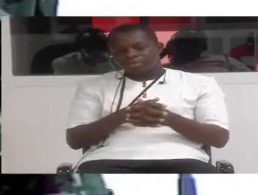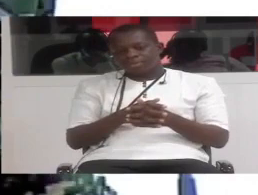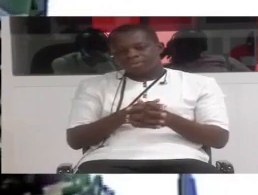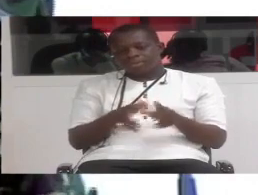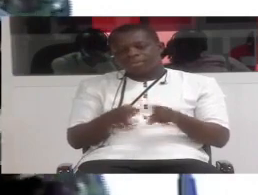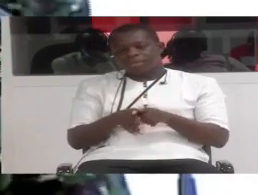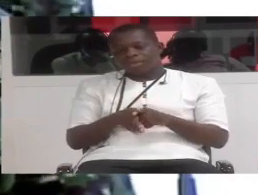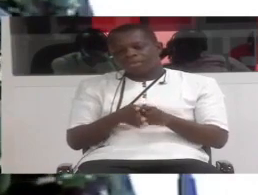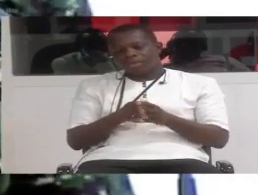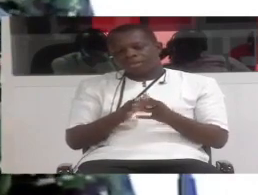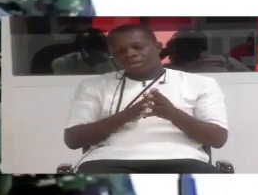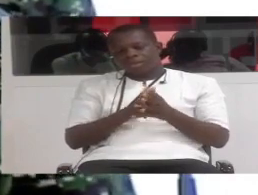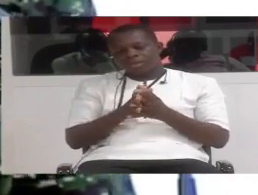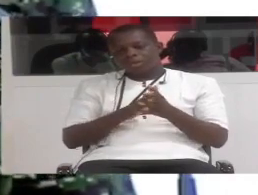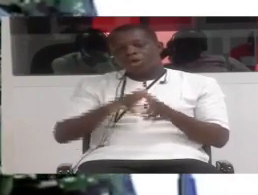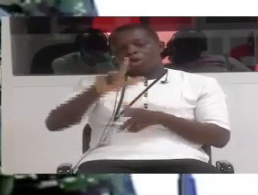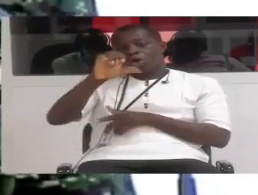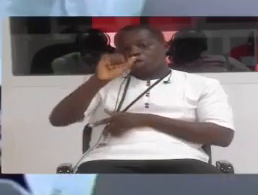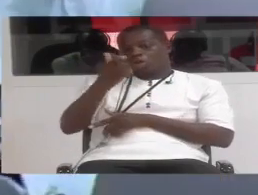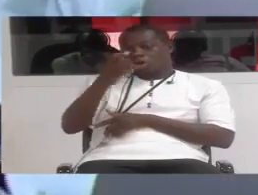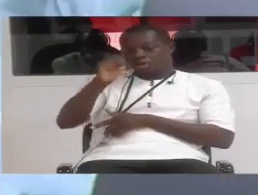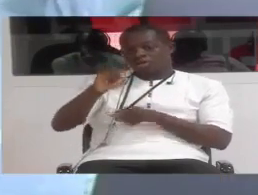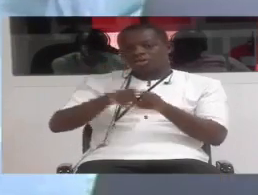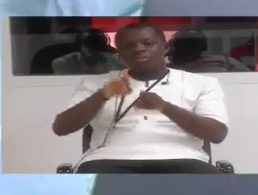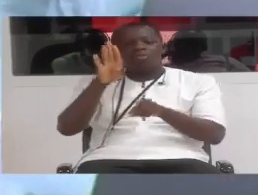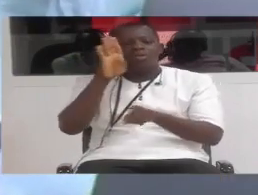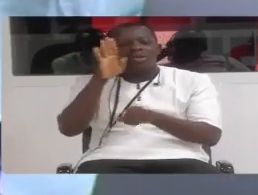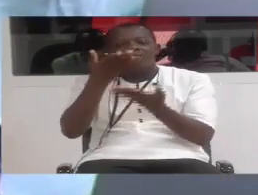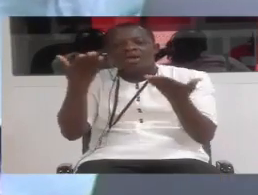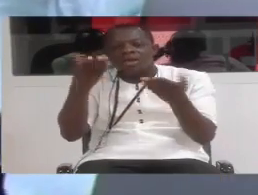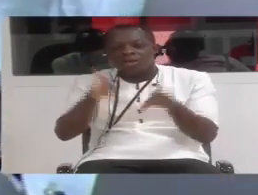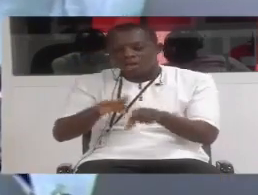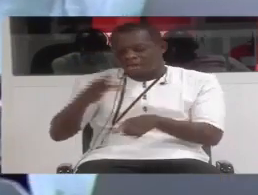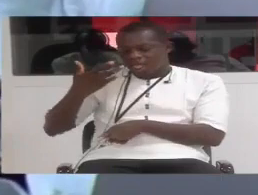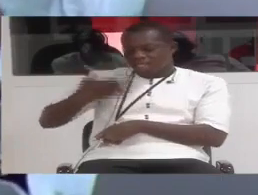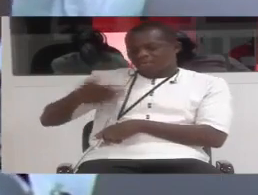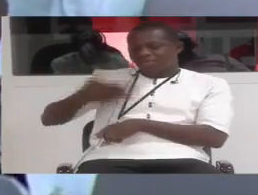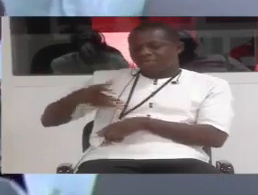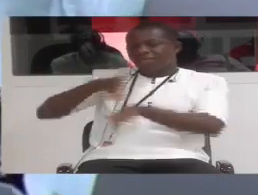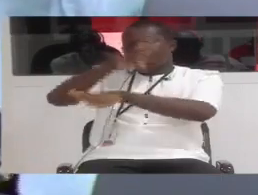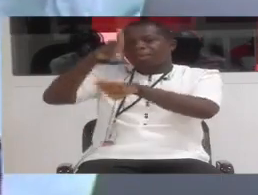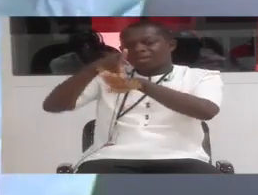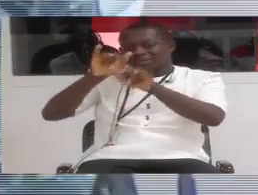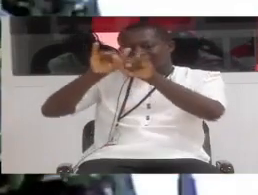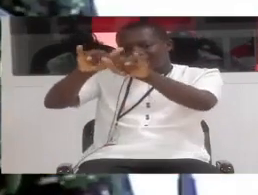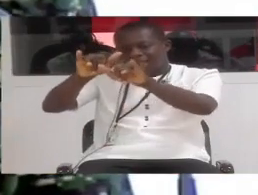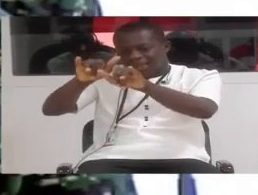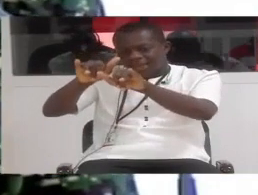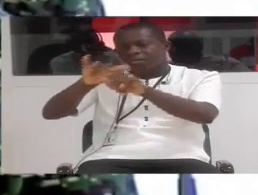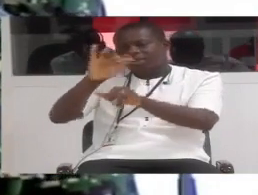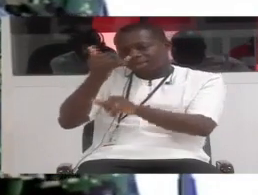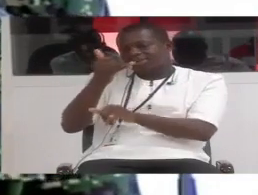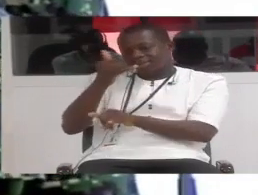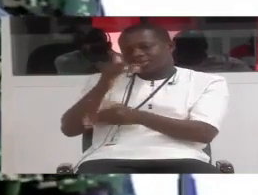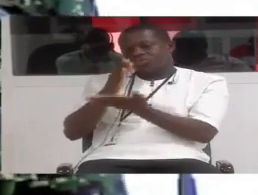So agé. By lodge, you mean fañ dëkk. Fañ dëkk waaw. Ba fañ daloon. Fañ dalol, fañ dal waaw. Moy fañ daloon